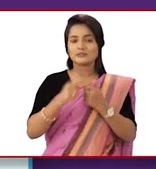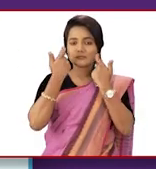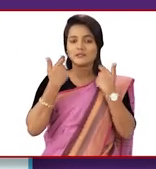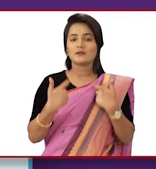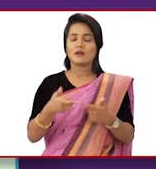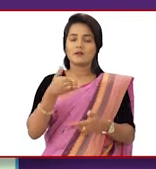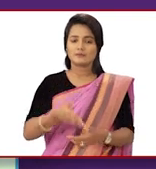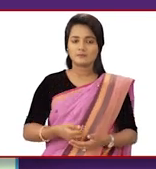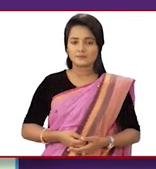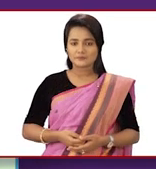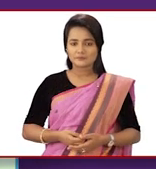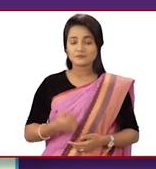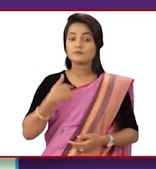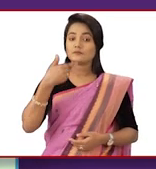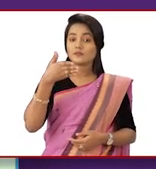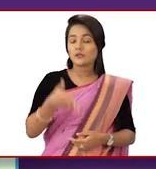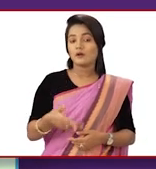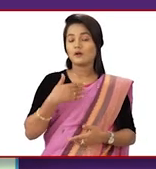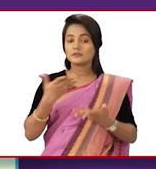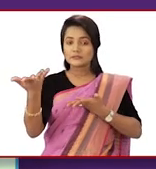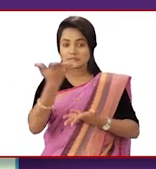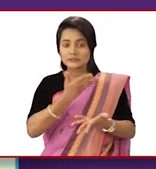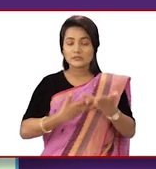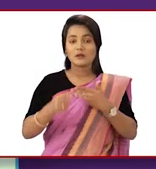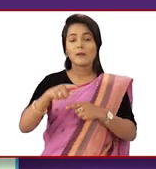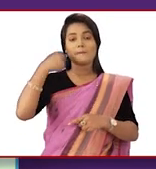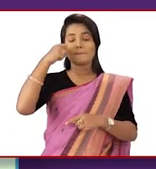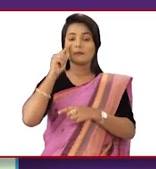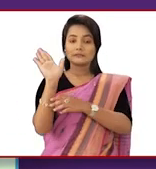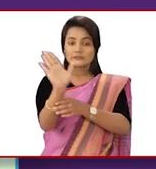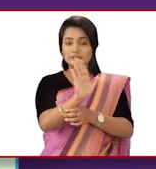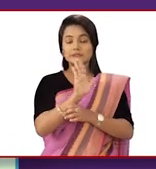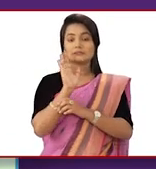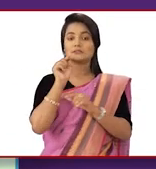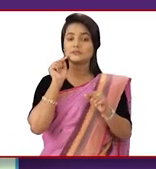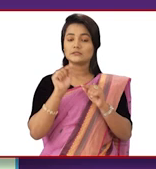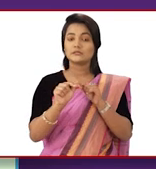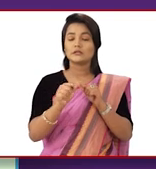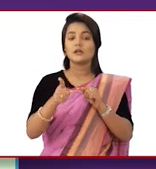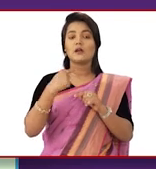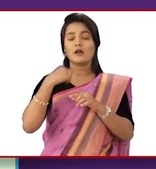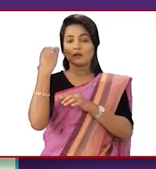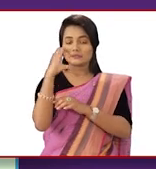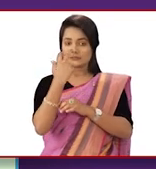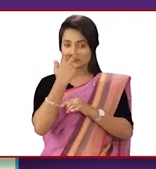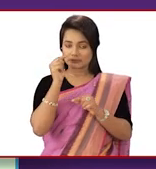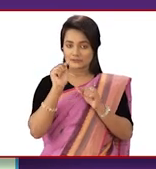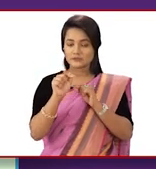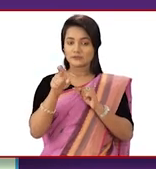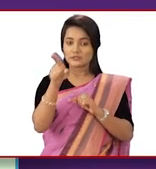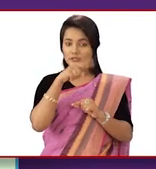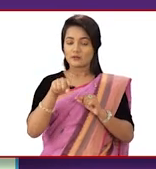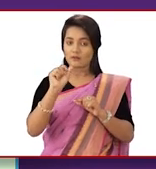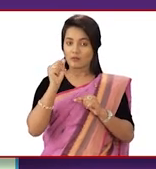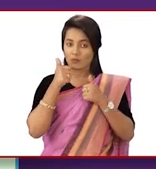great session today. We would like to share a small video with everyone watching this telecast. So if we